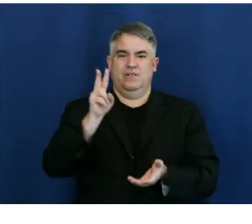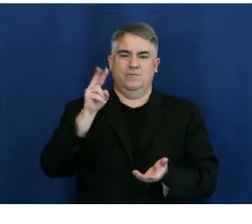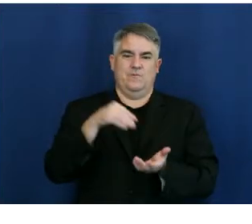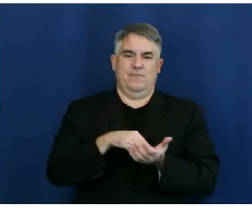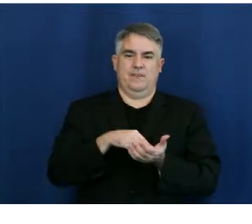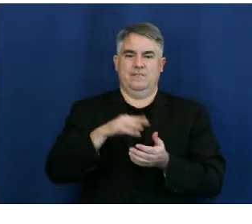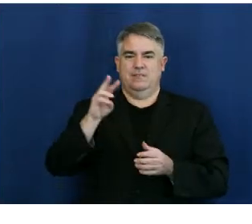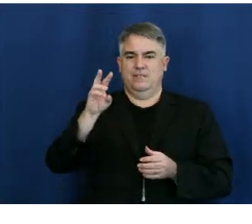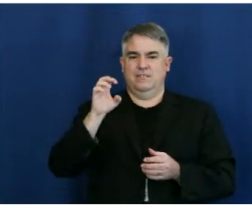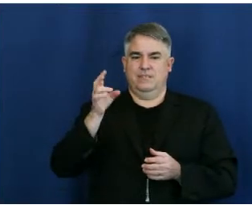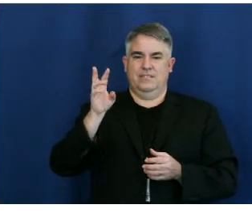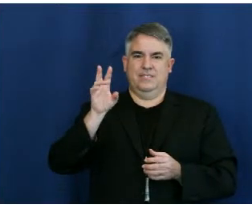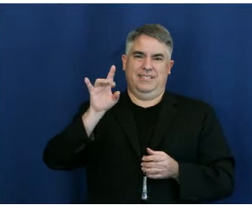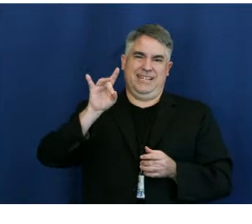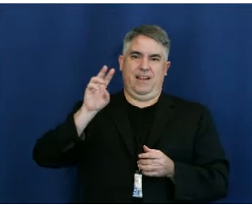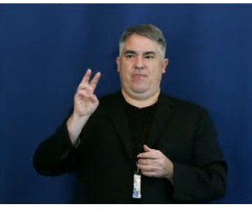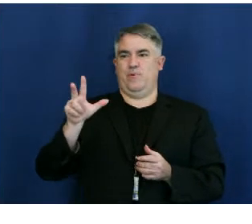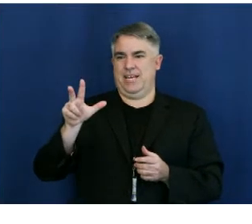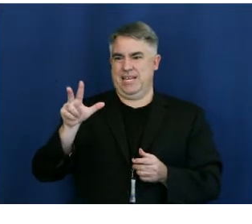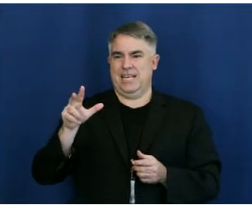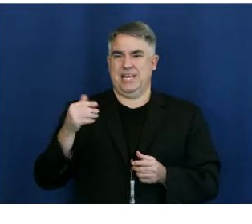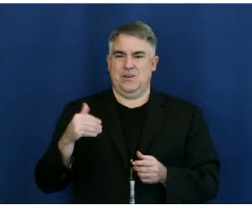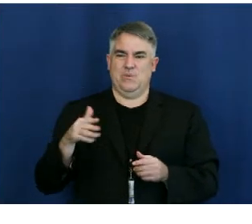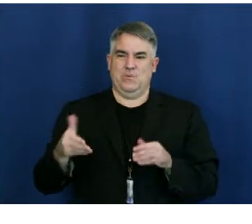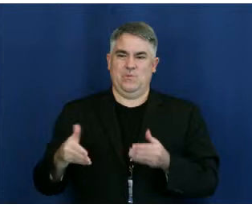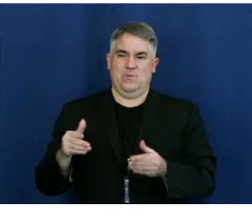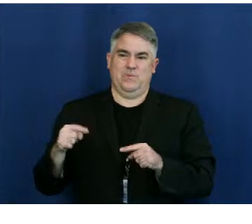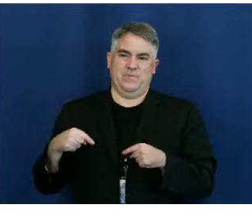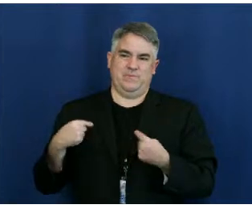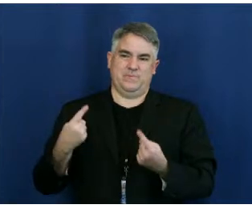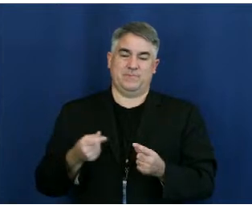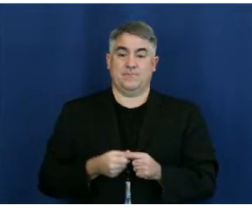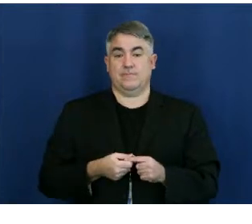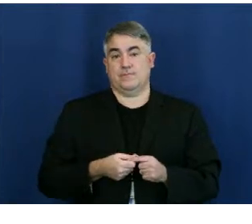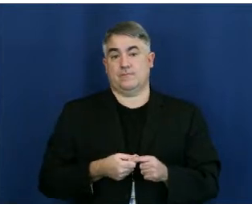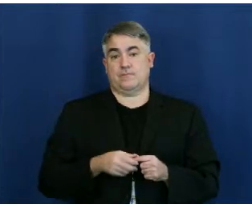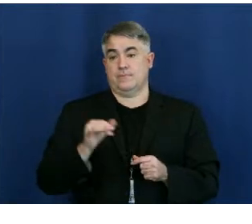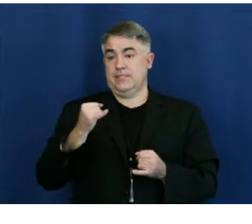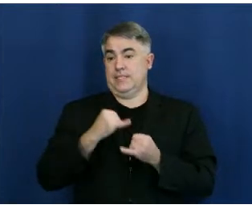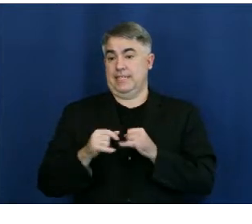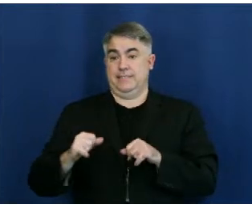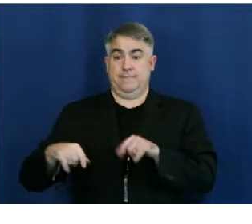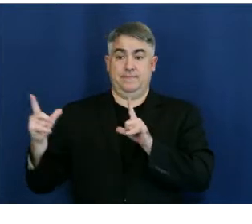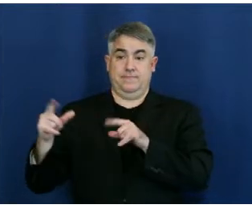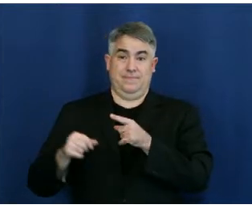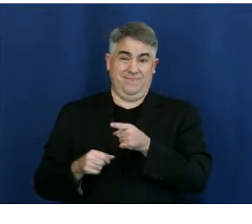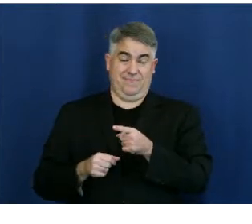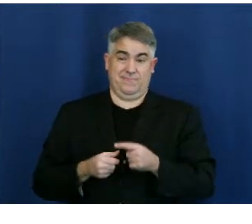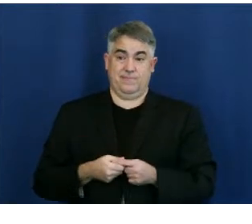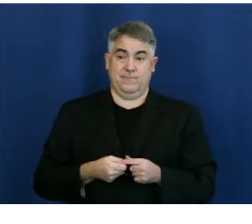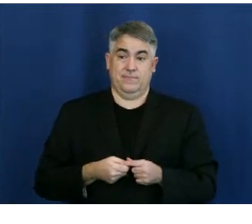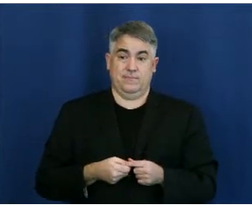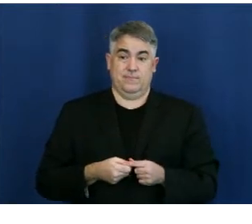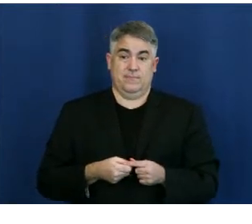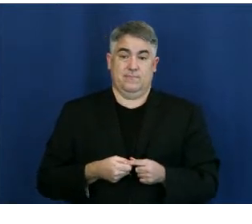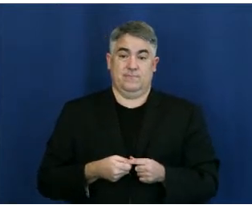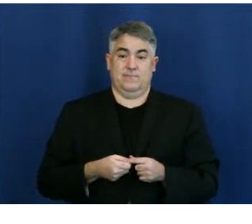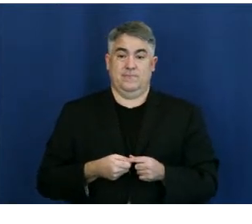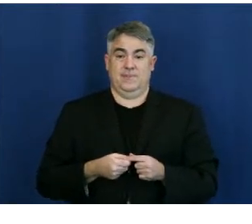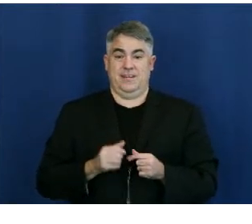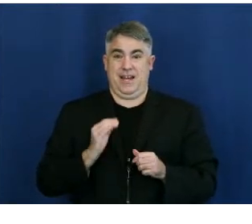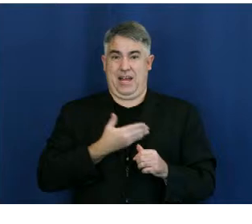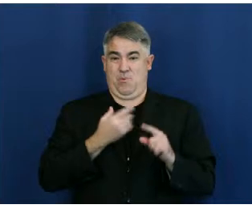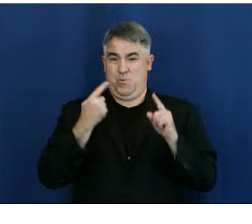2,683. And our final chart here just shows where we are in the tiered system. Again, you see that both the unadjusted case rate and